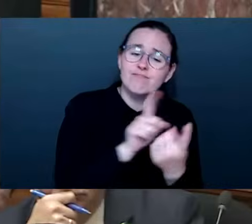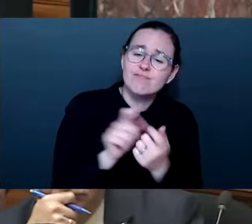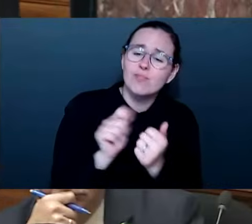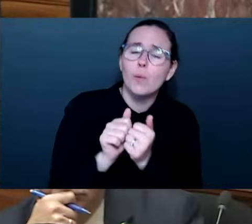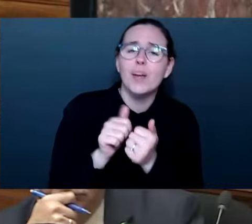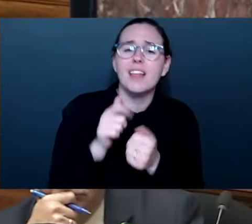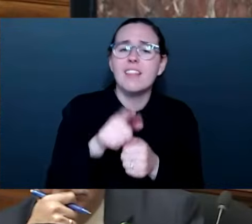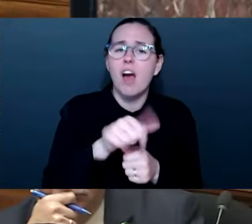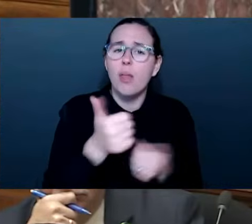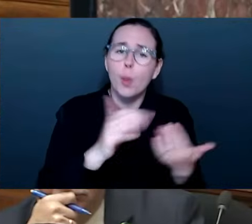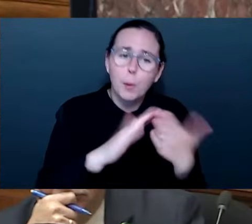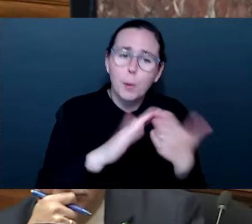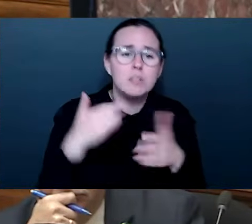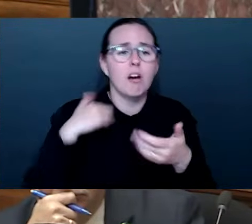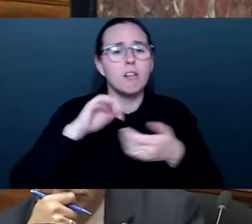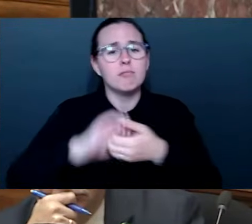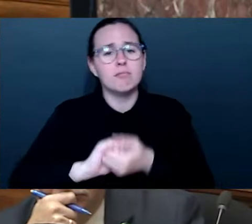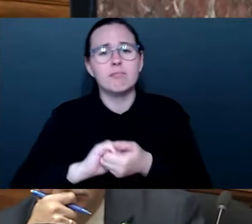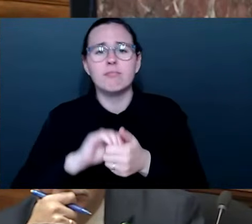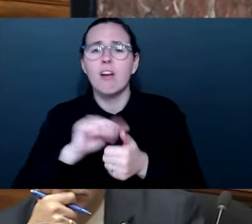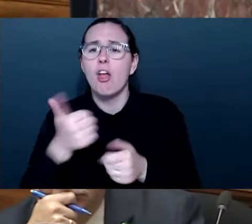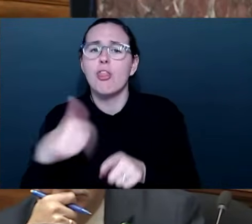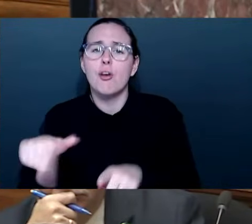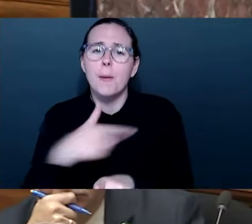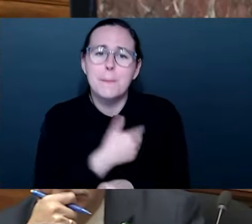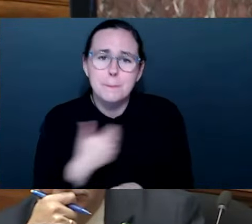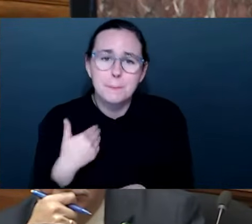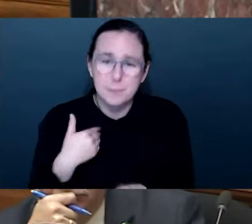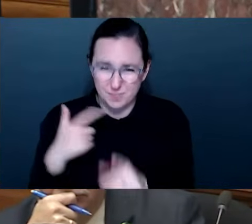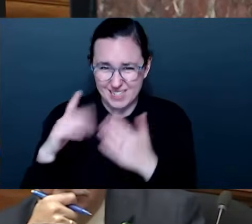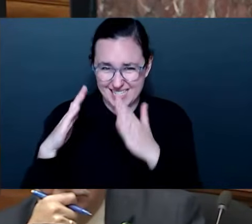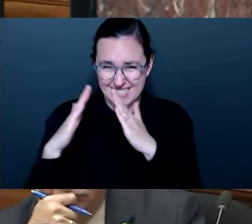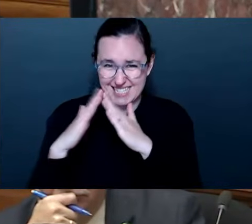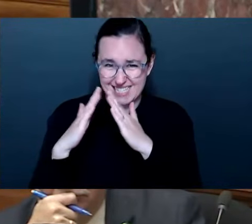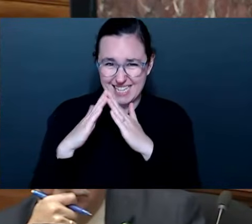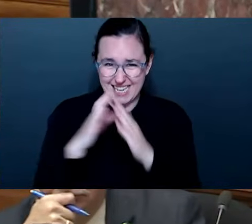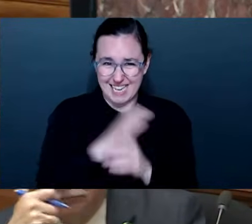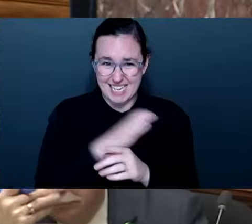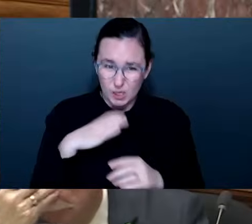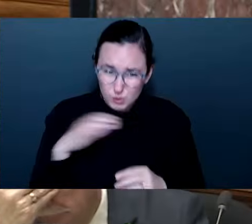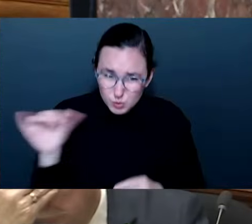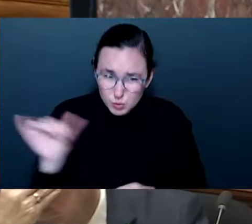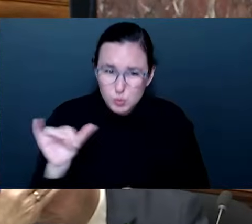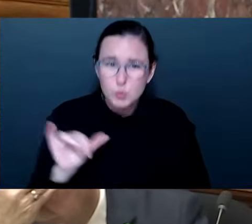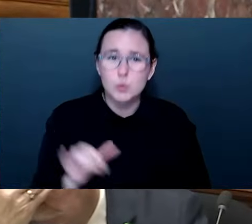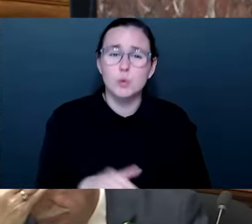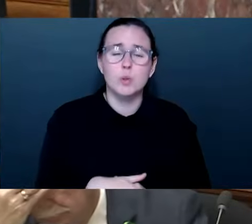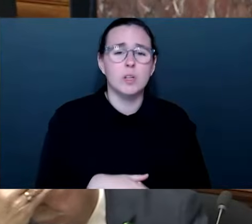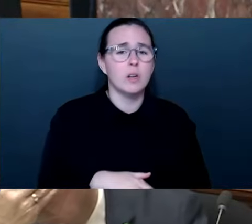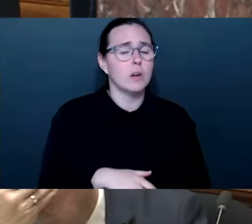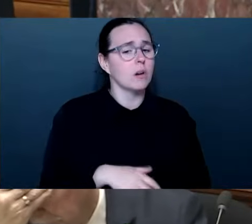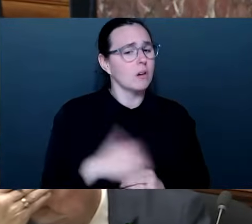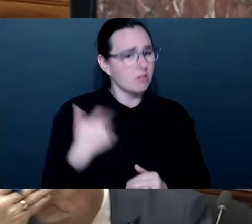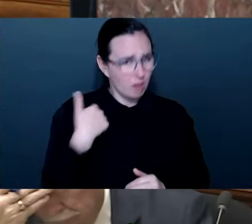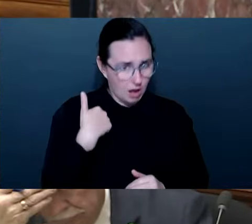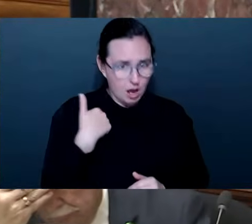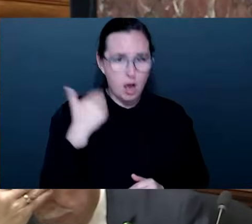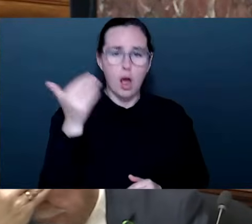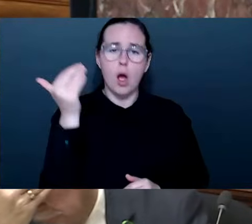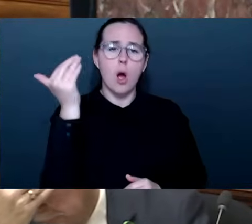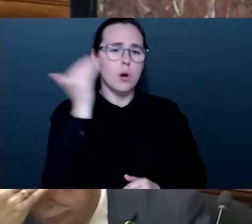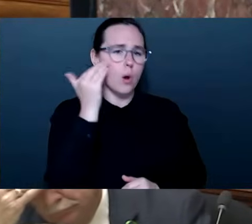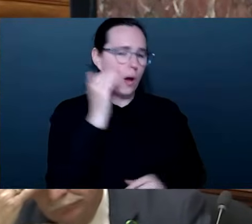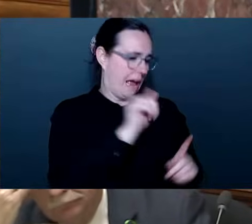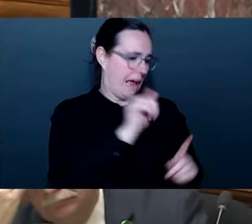be a priority for this government. And we're taking action in partnership with the local council in a number of ways, building new housing